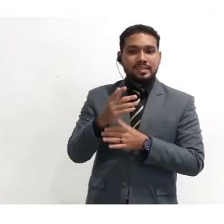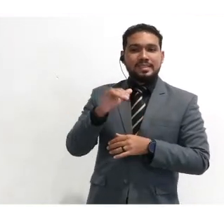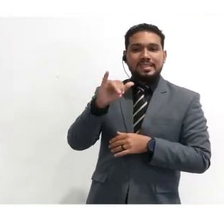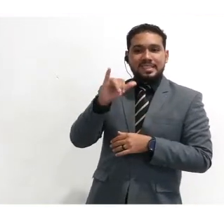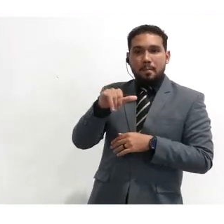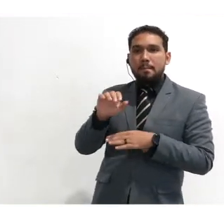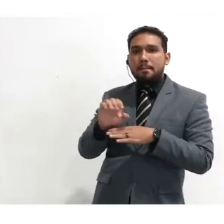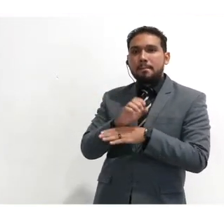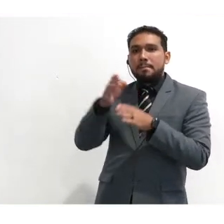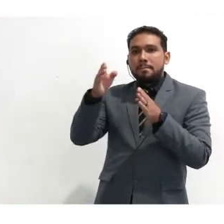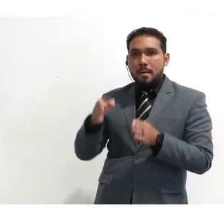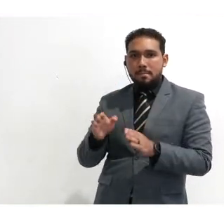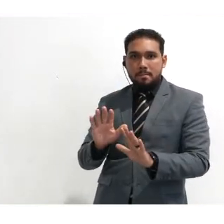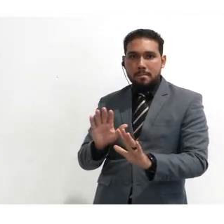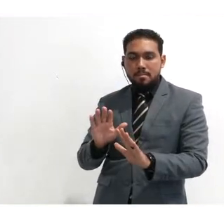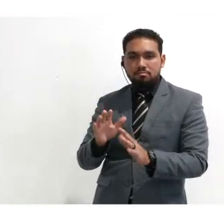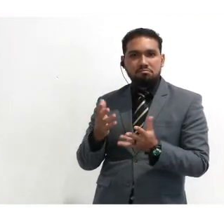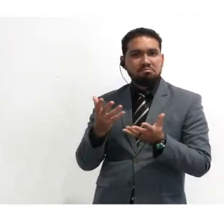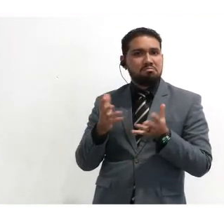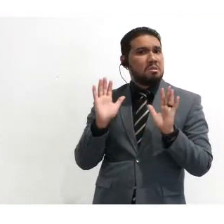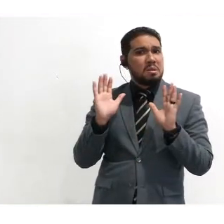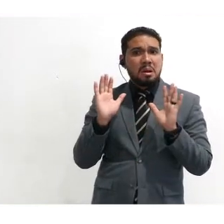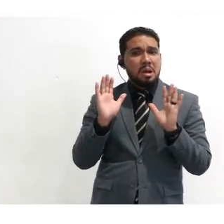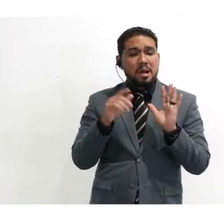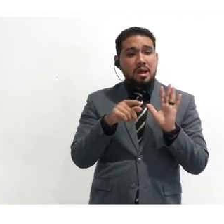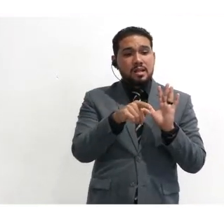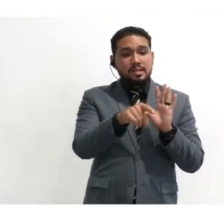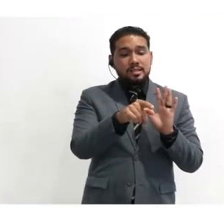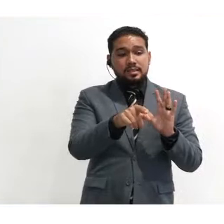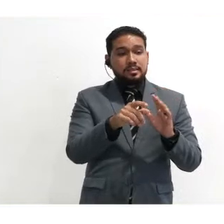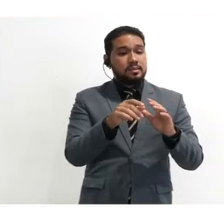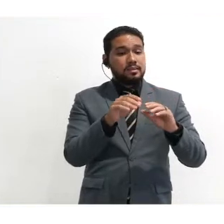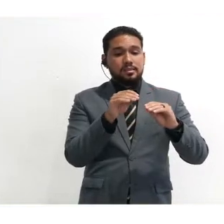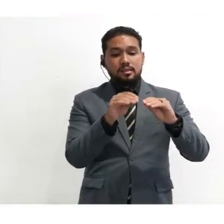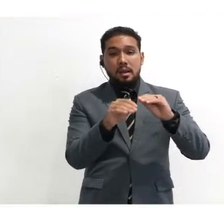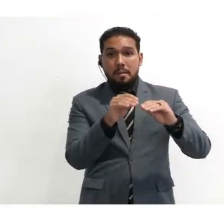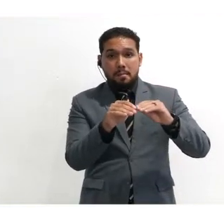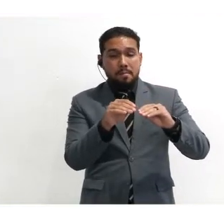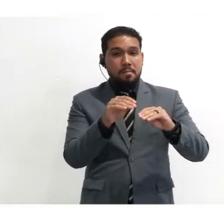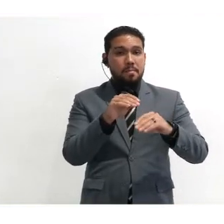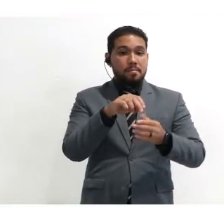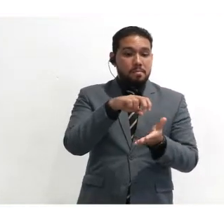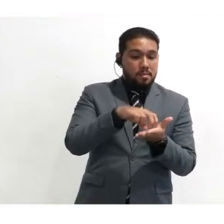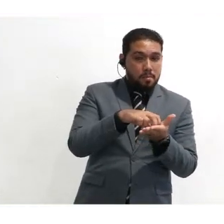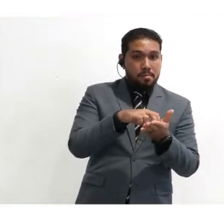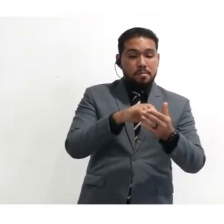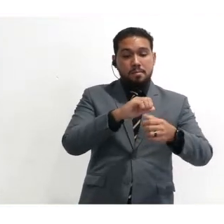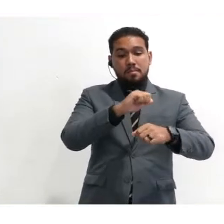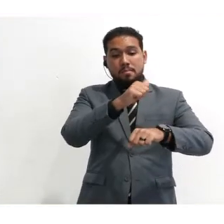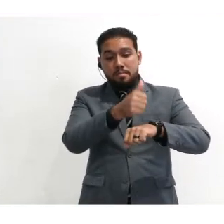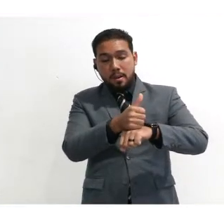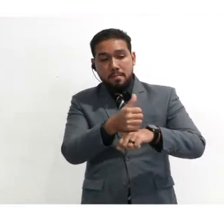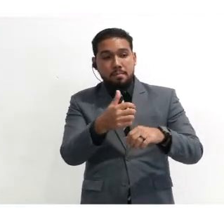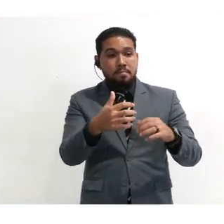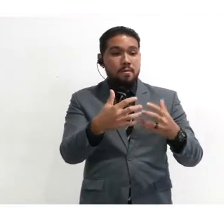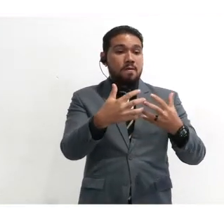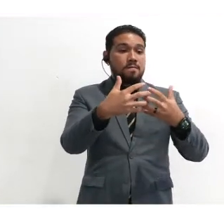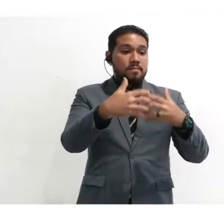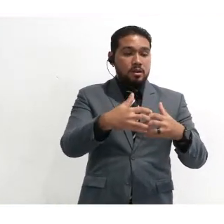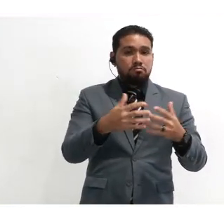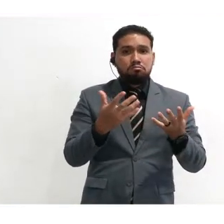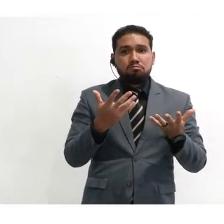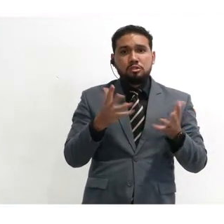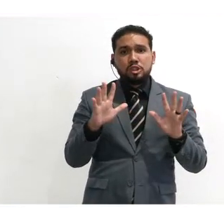we're throwing away most of that old technology, and we're forging some new technology, and it may or may not